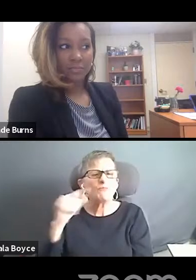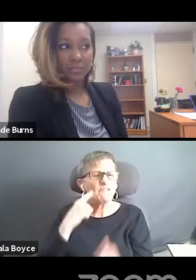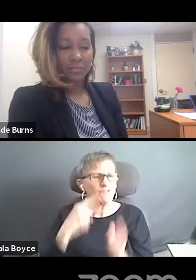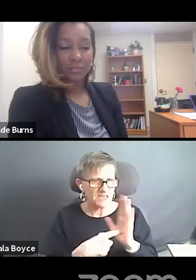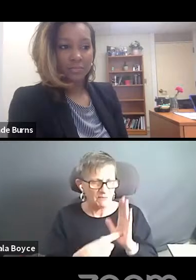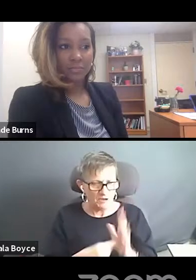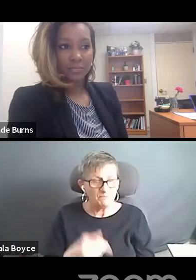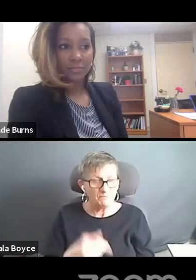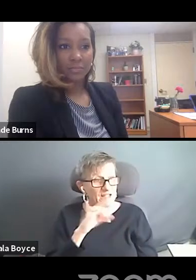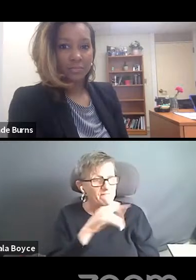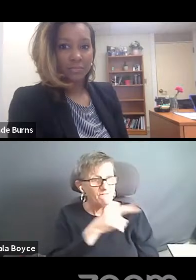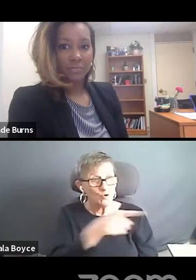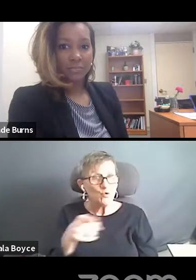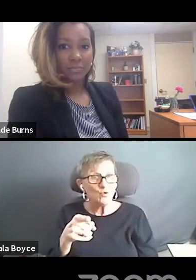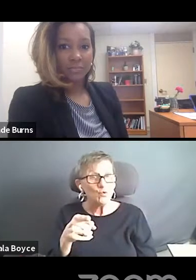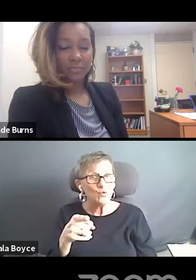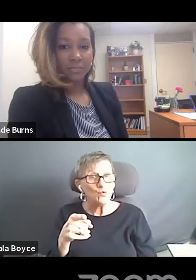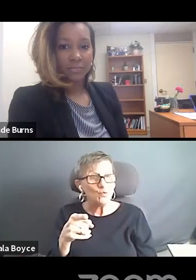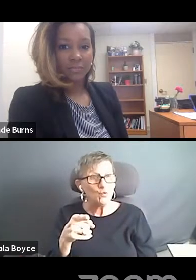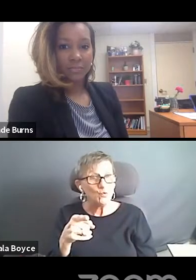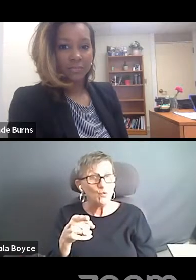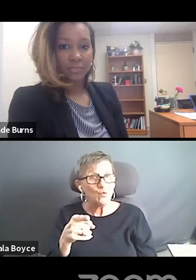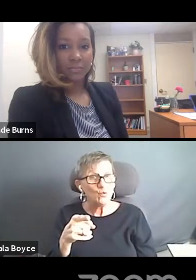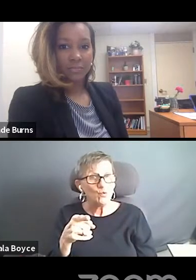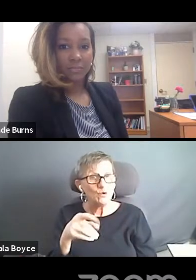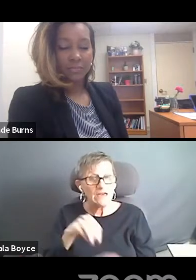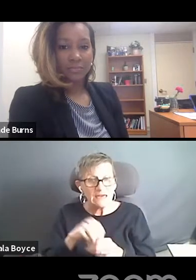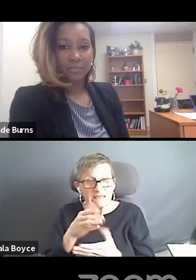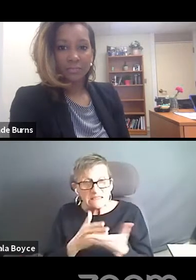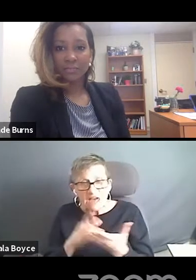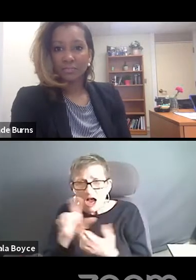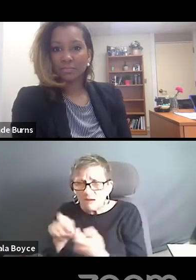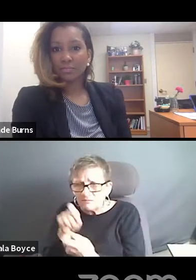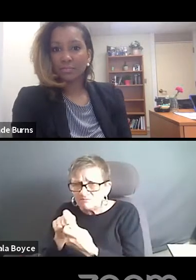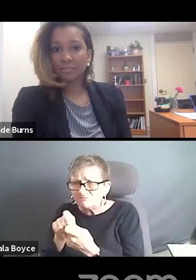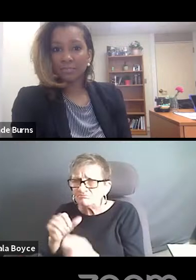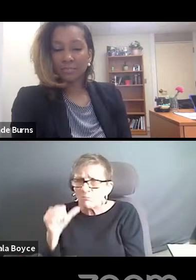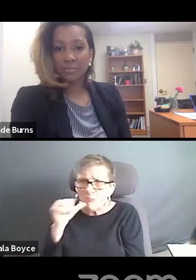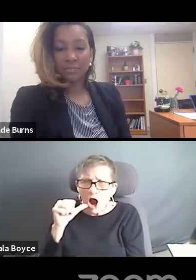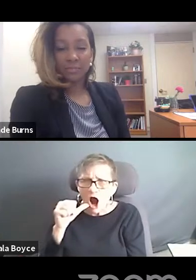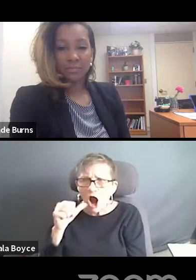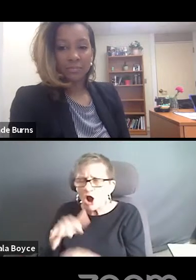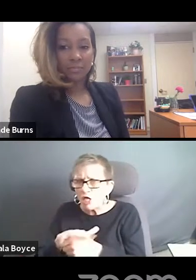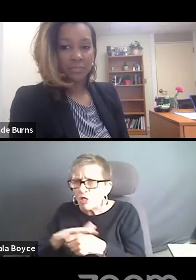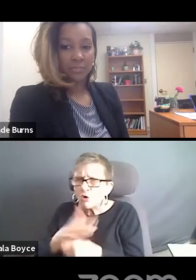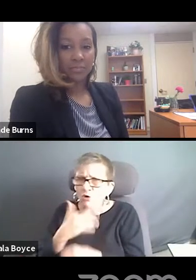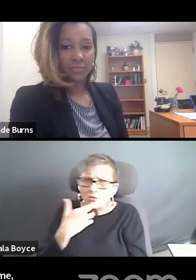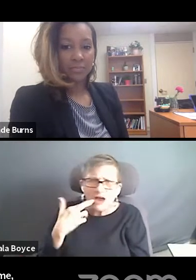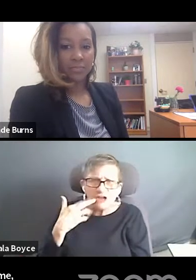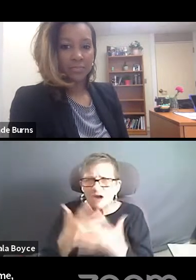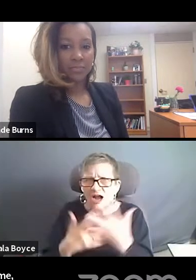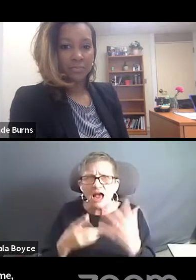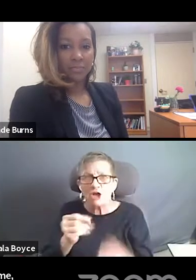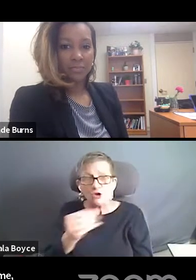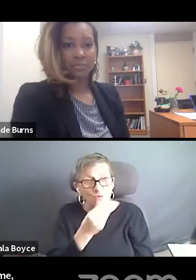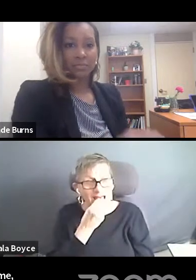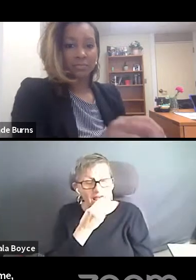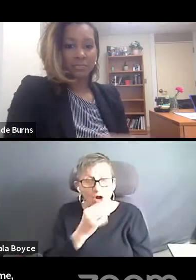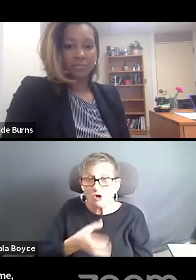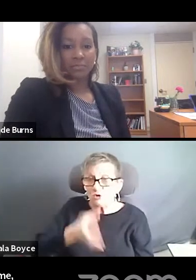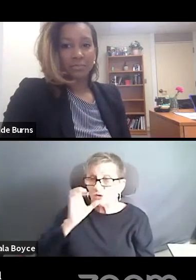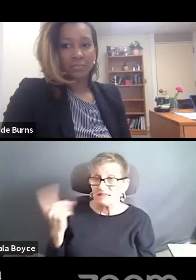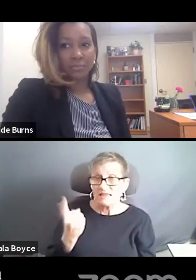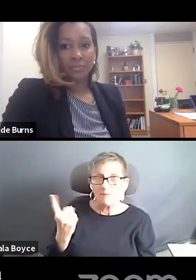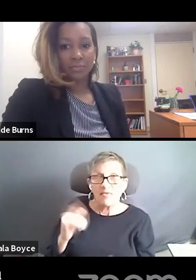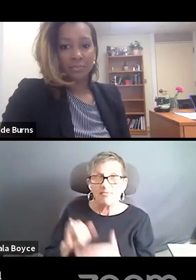If any of you have ever been to insert local restaurant, bar, club, anything here, and you ate or drank something